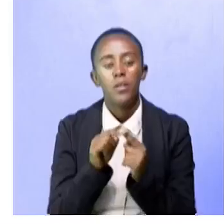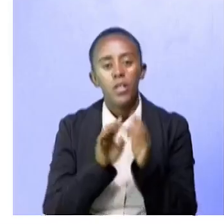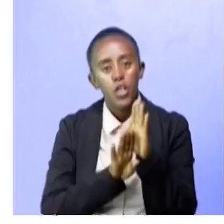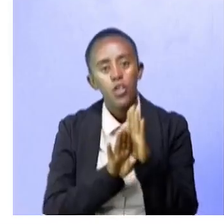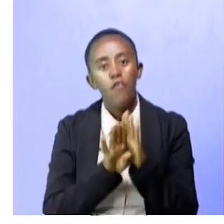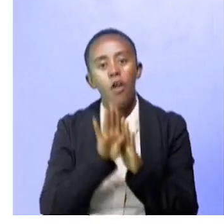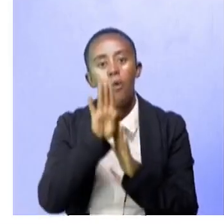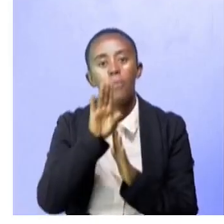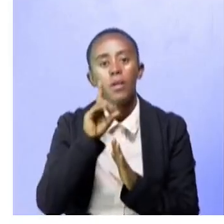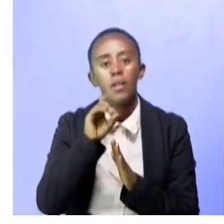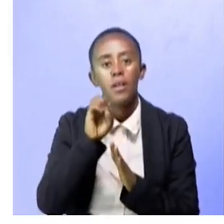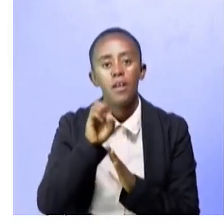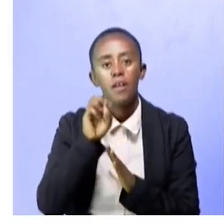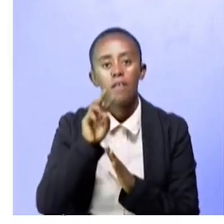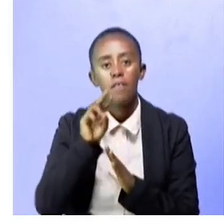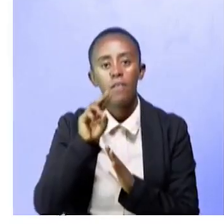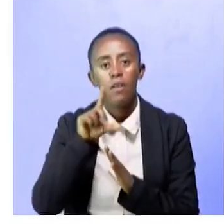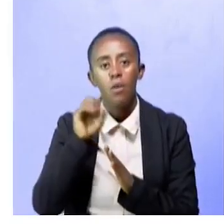develop